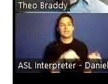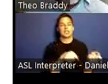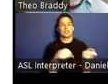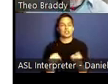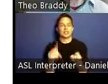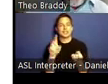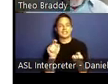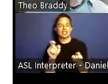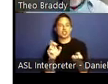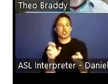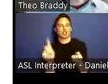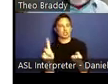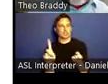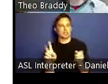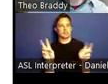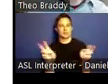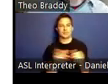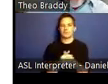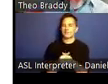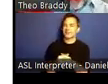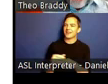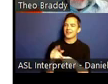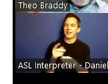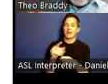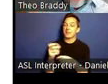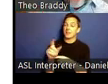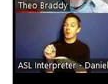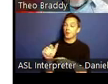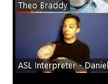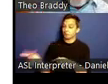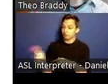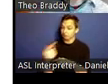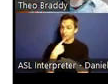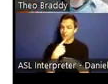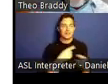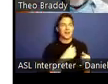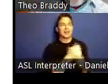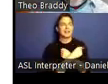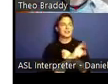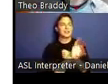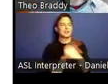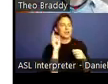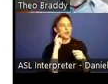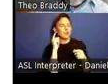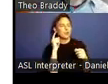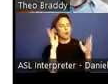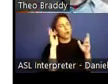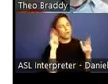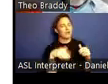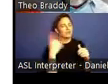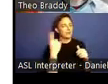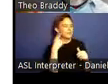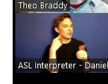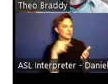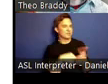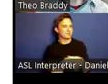you? I love this question because I get a chance to say it and hopefully someone hear it, right? When I